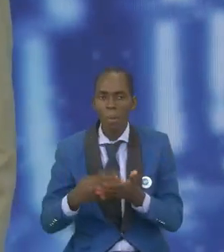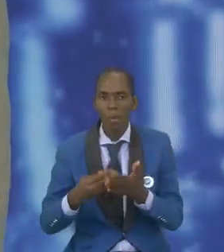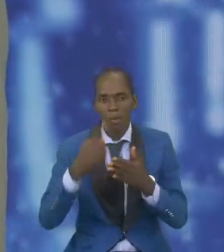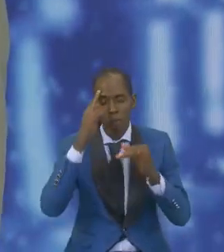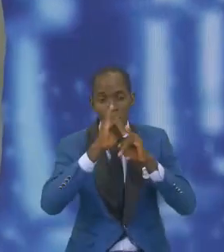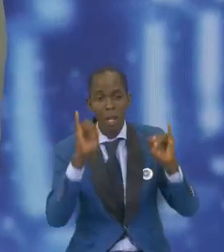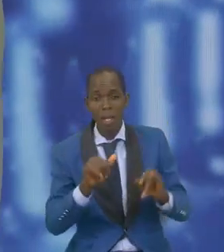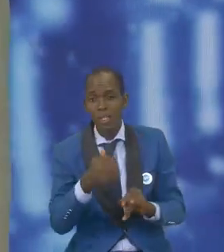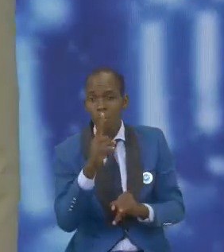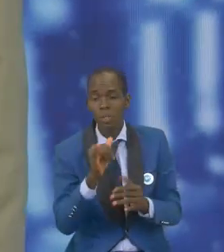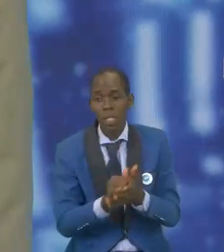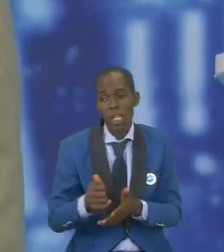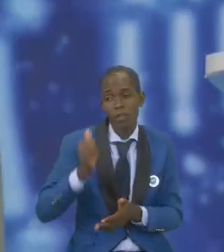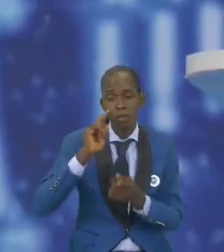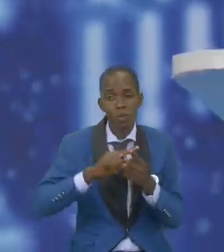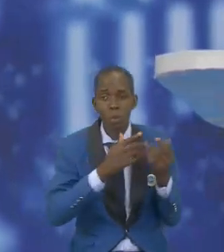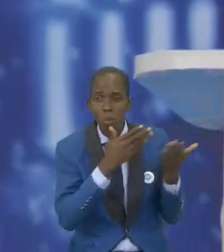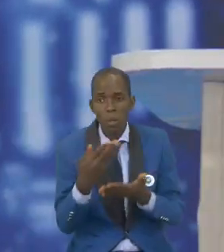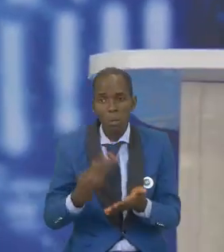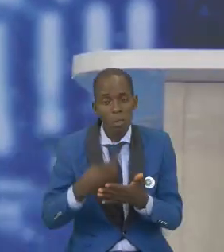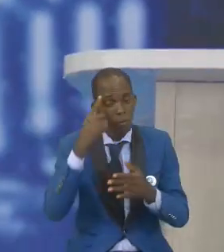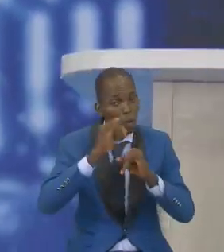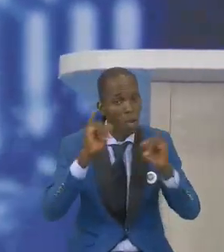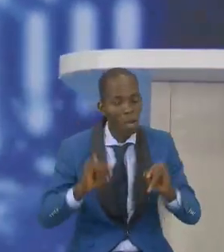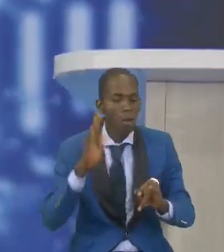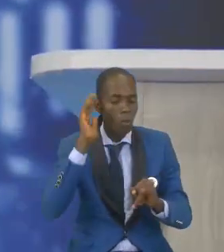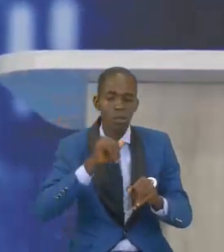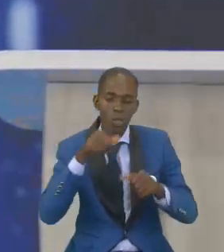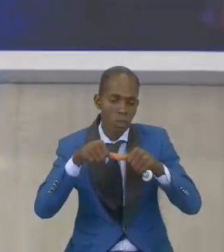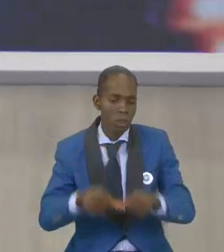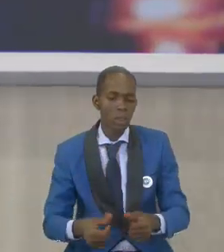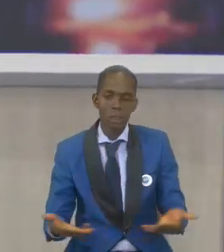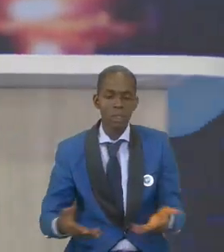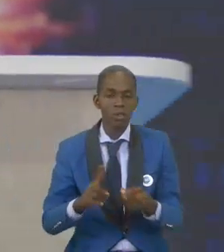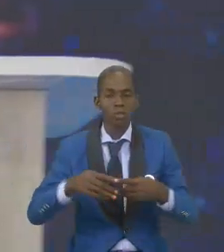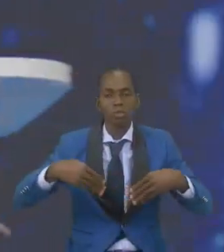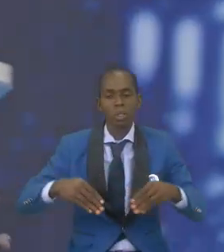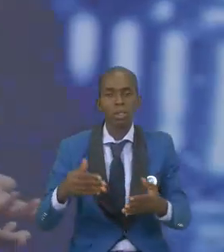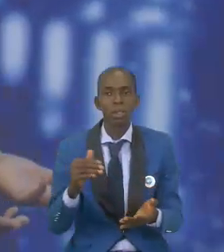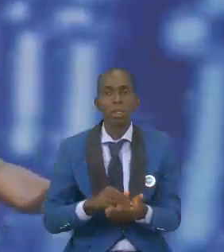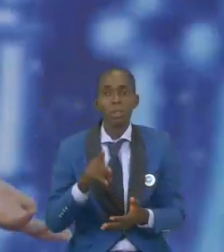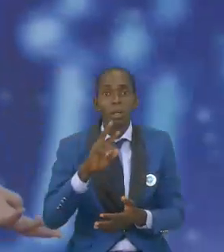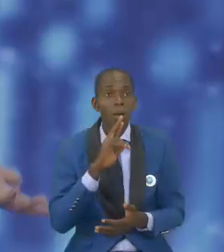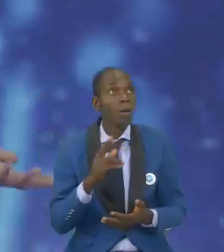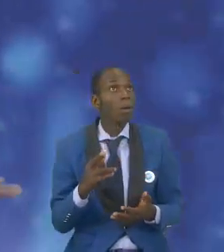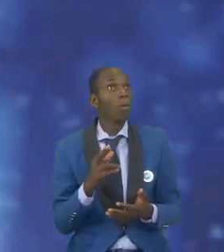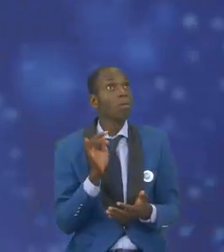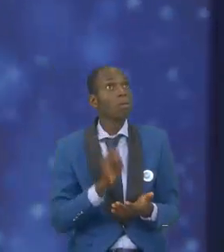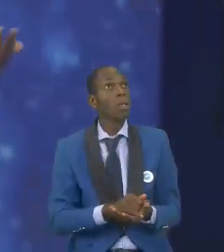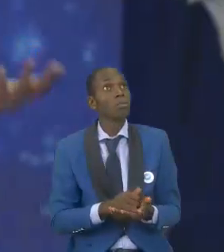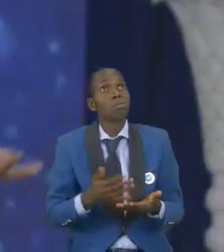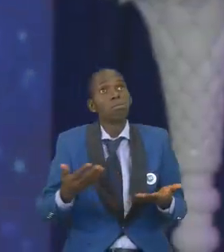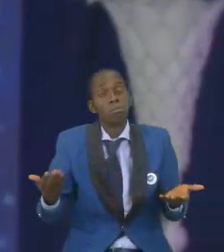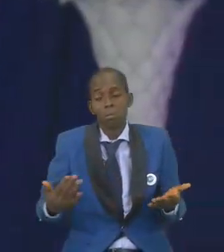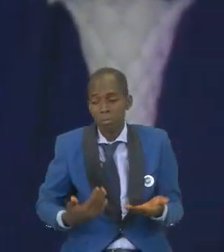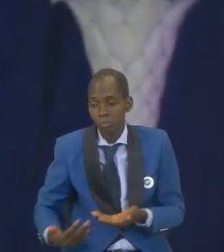not bring the money, he will not sell in this market. And then you're already packing all your wares. They say, I will not sell. They didn't say